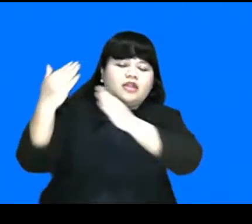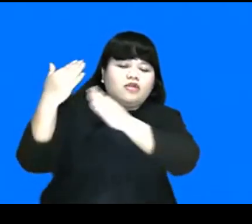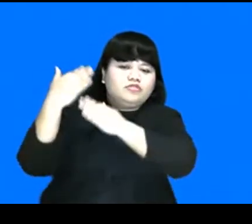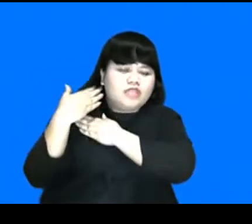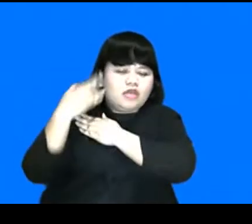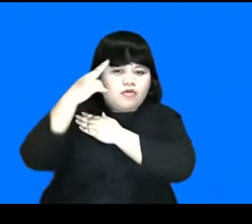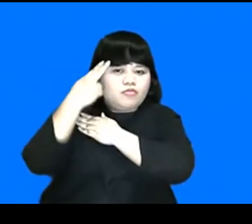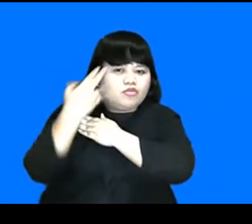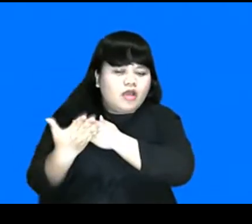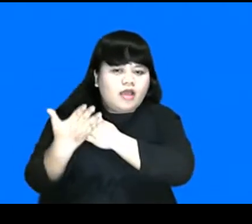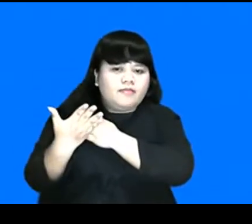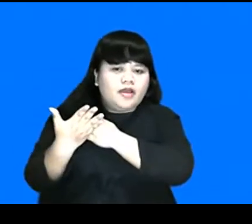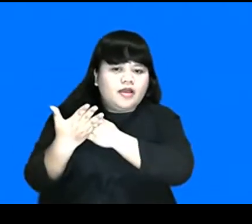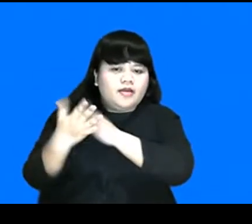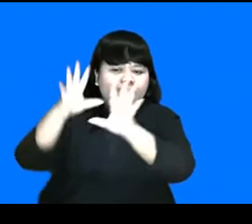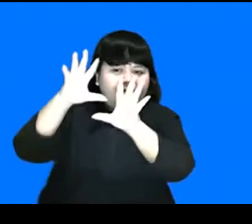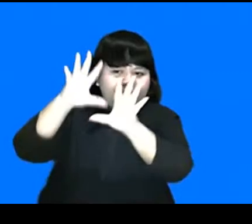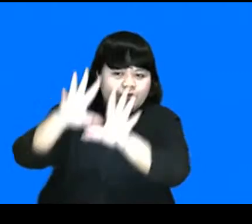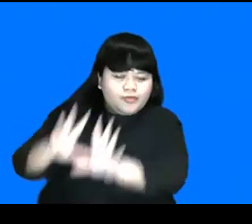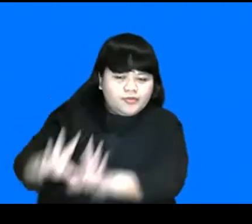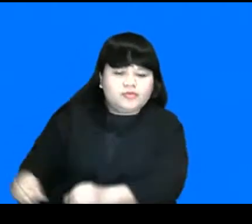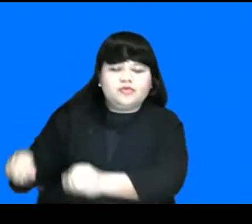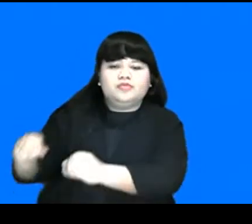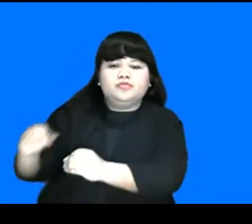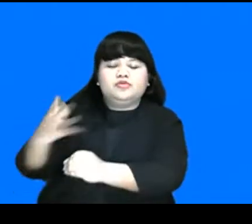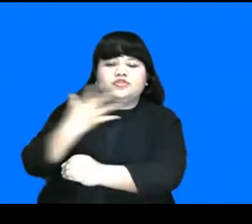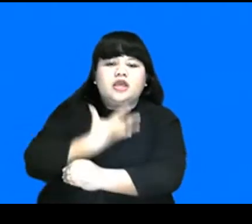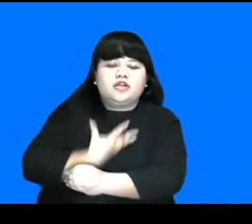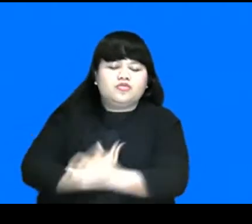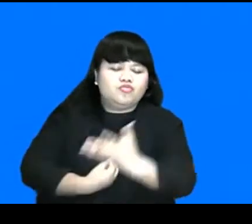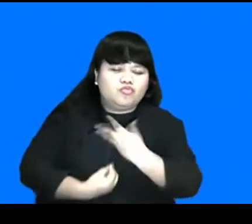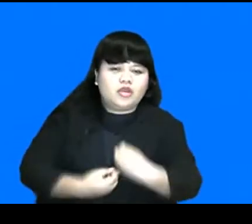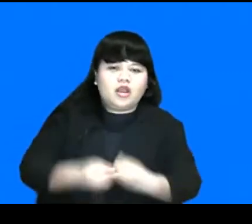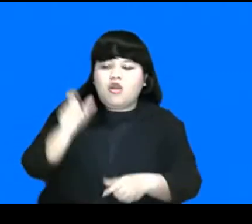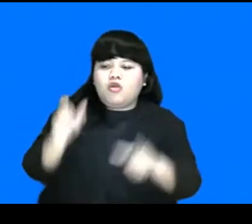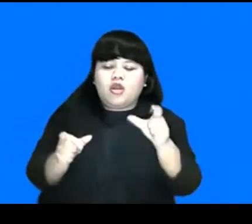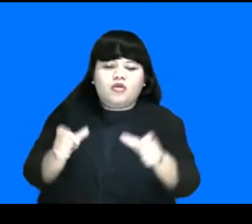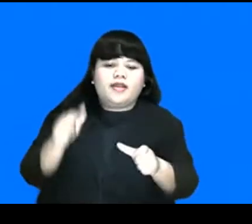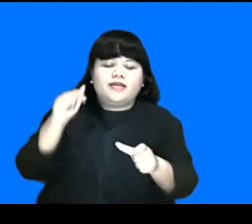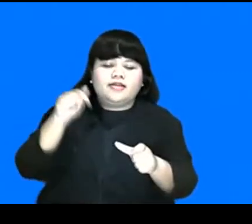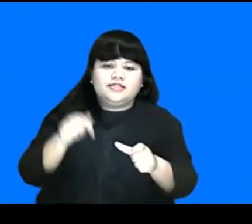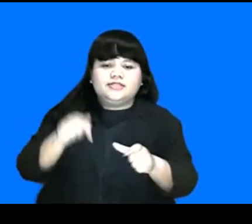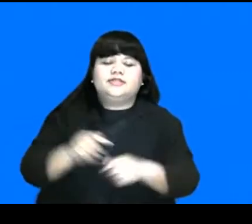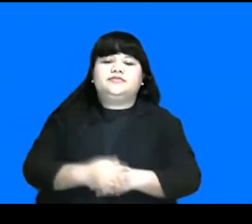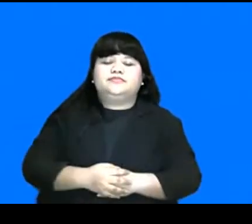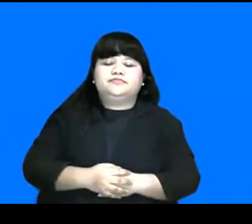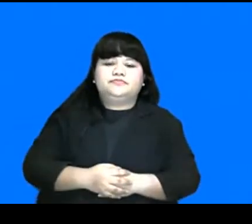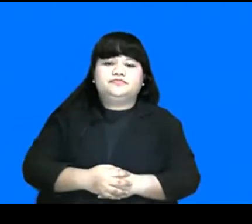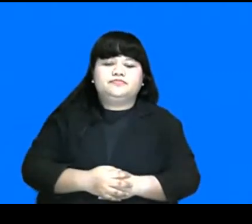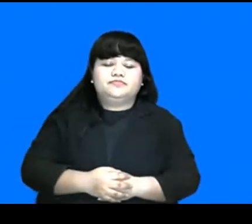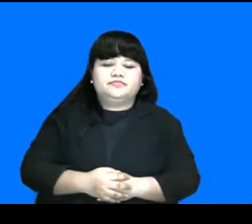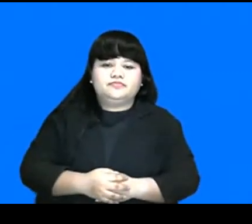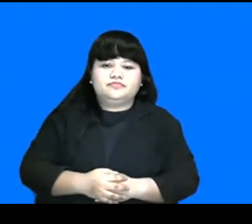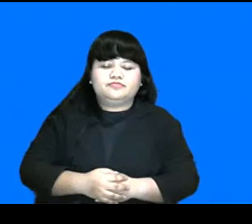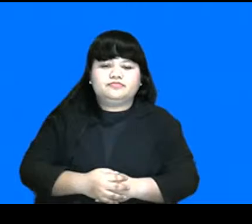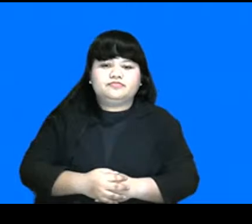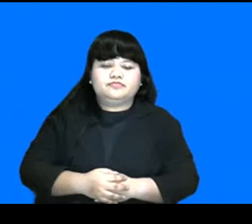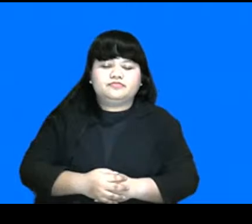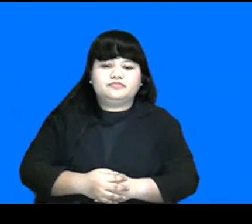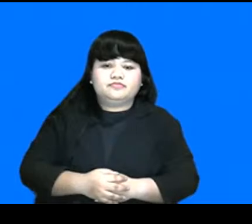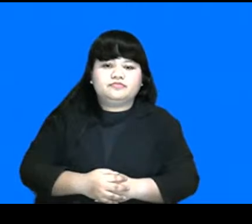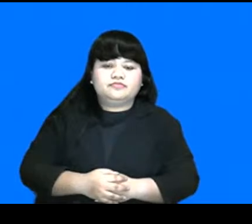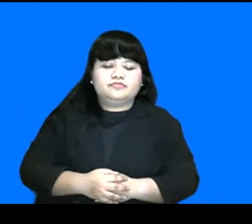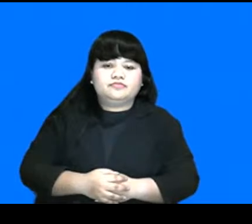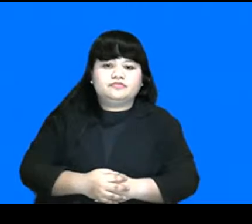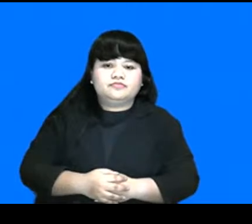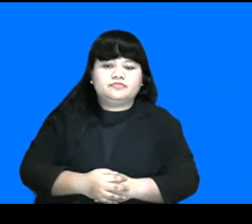as one of our great leaders had also said. And therefore, I think what we expect from